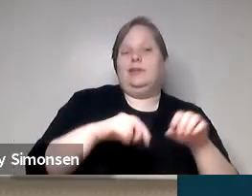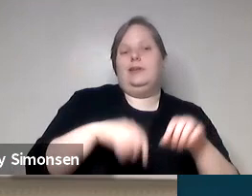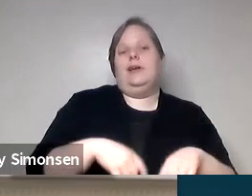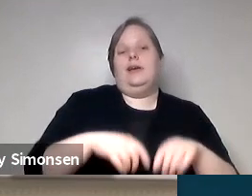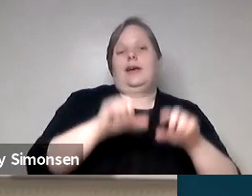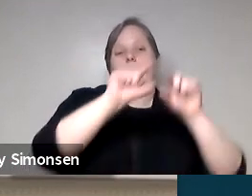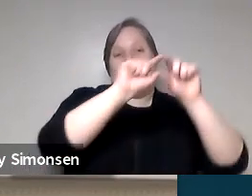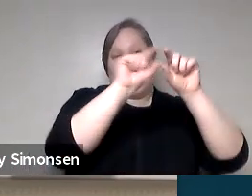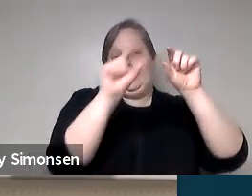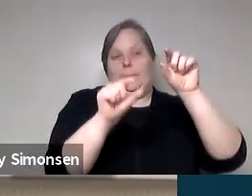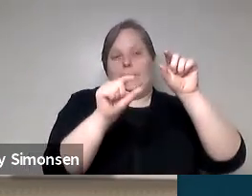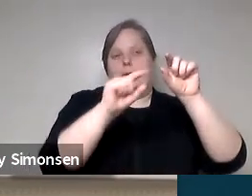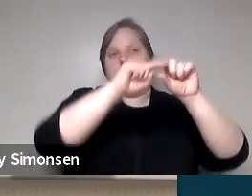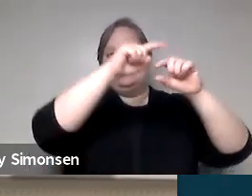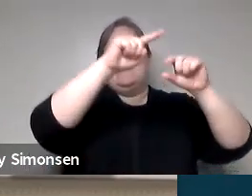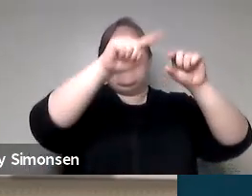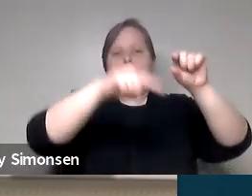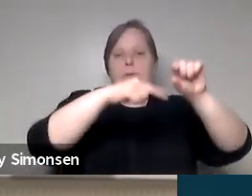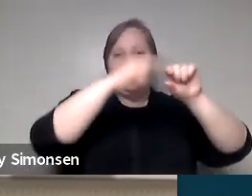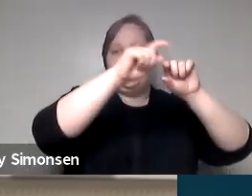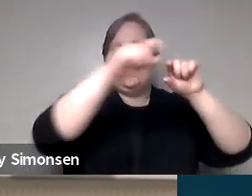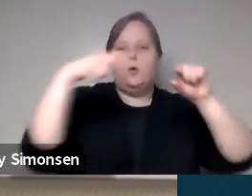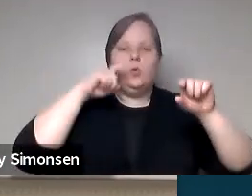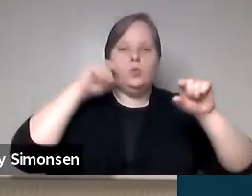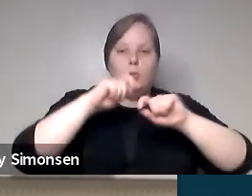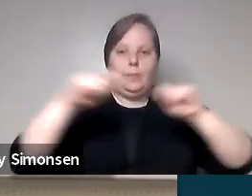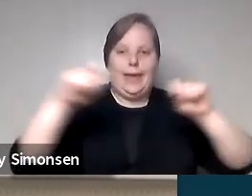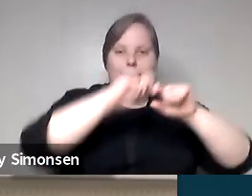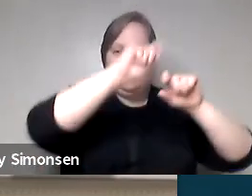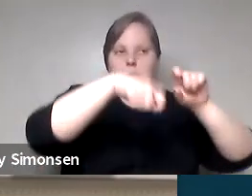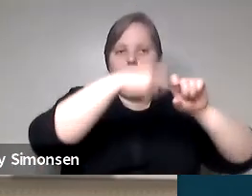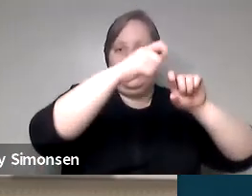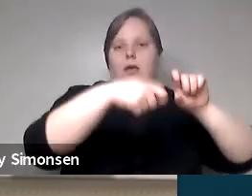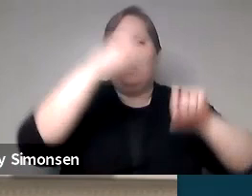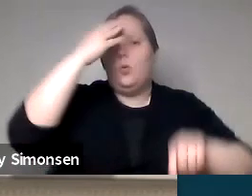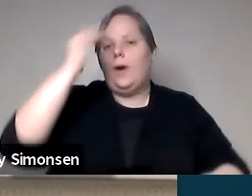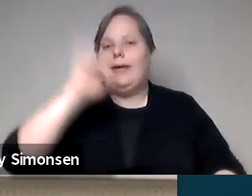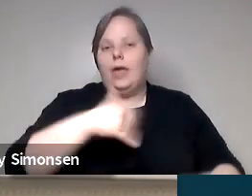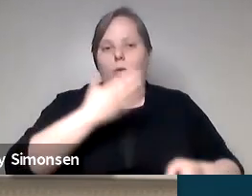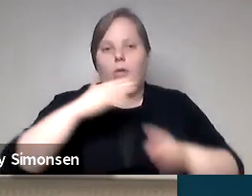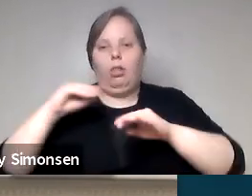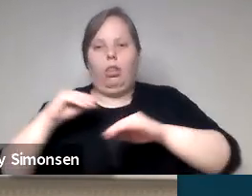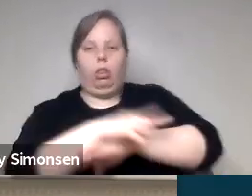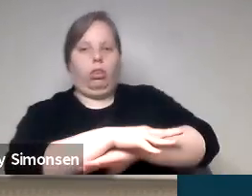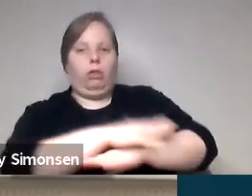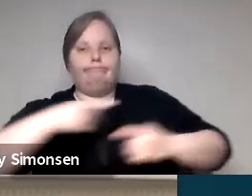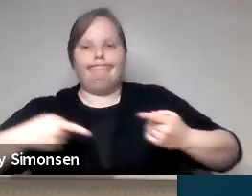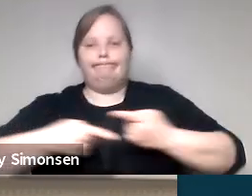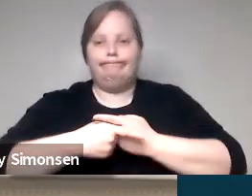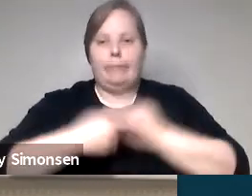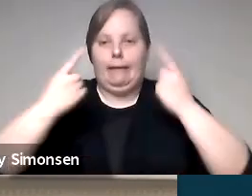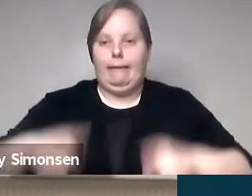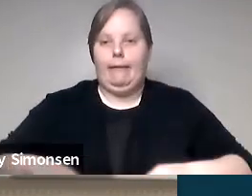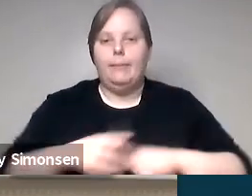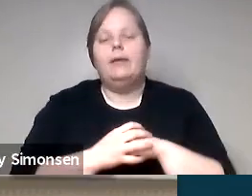band at the top by the spray nozzle is because it's going to interfere. When they